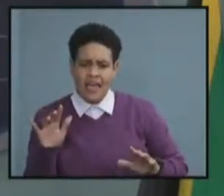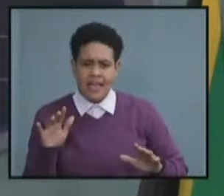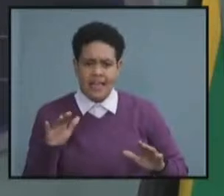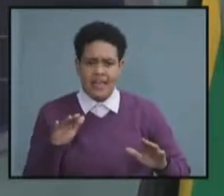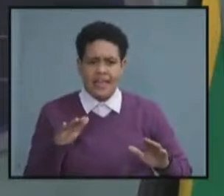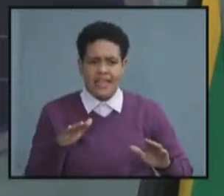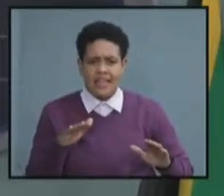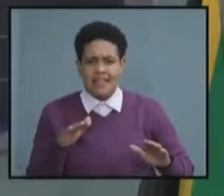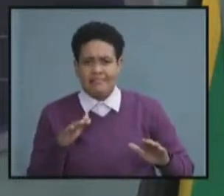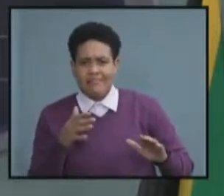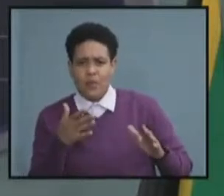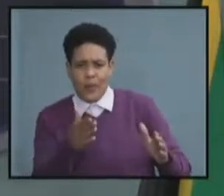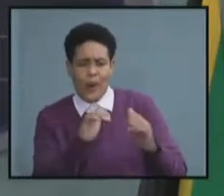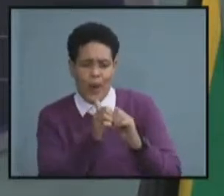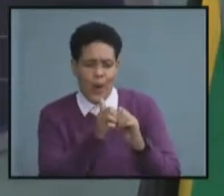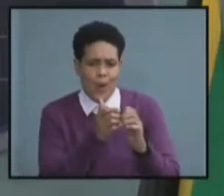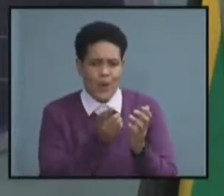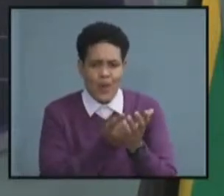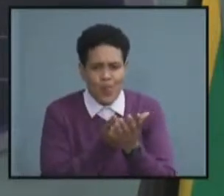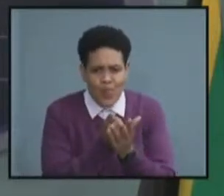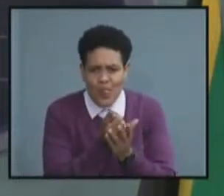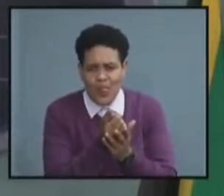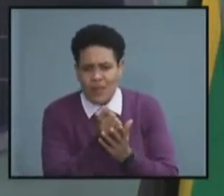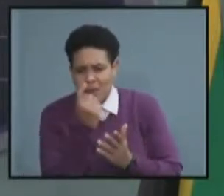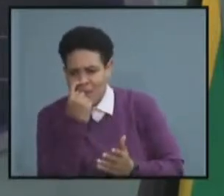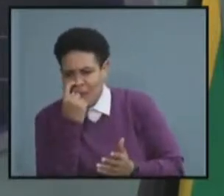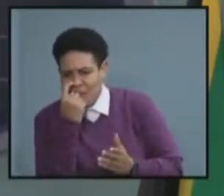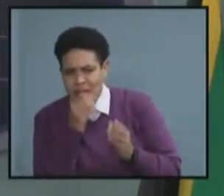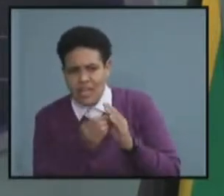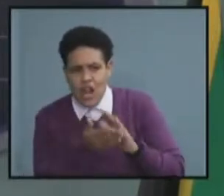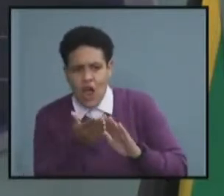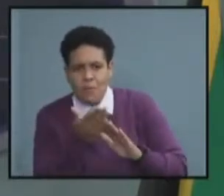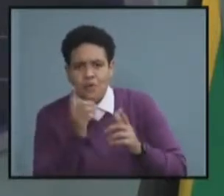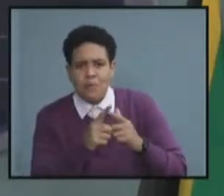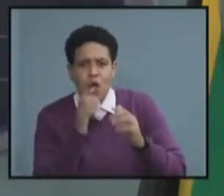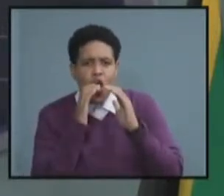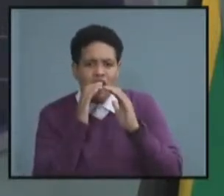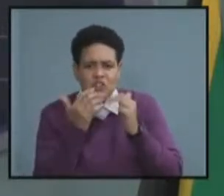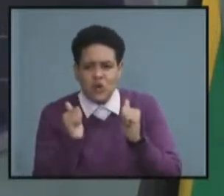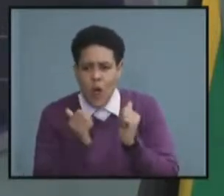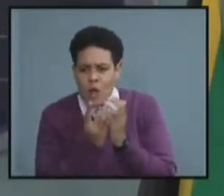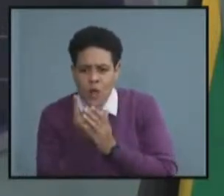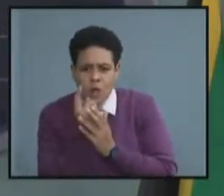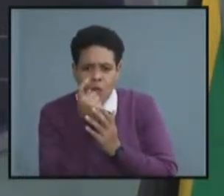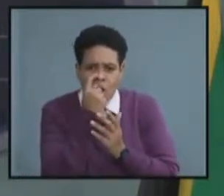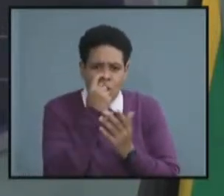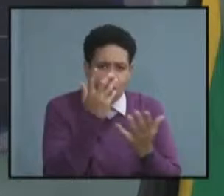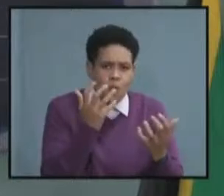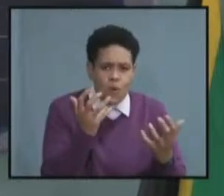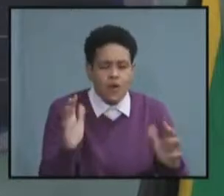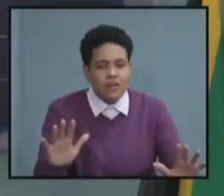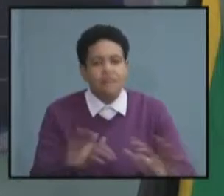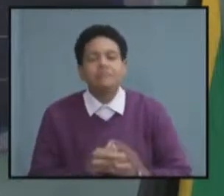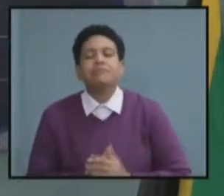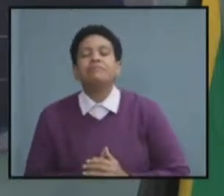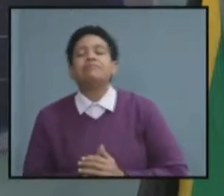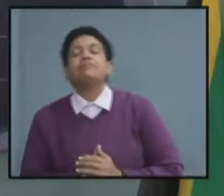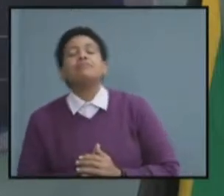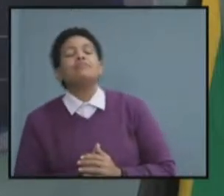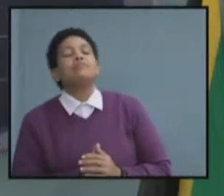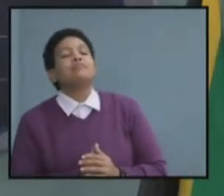and relevance into the operations and the conversation. And